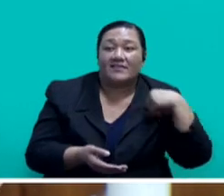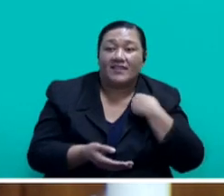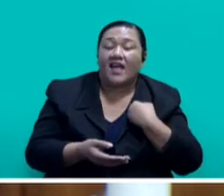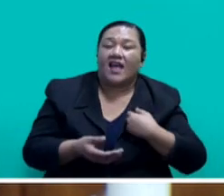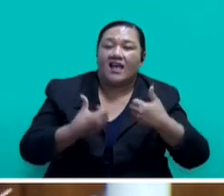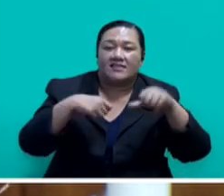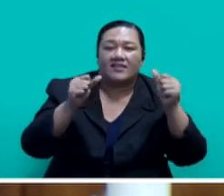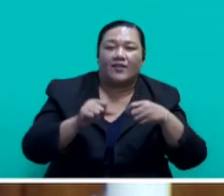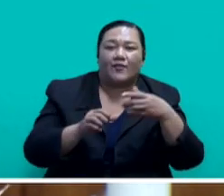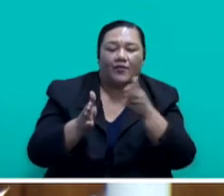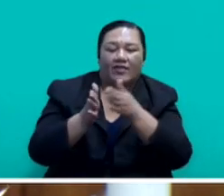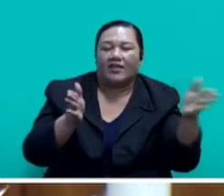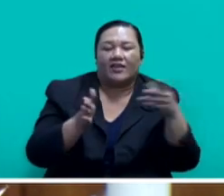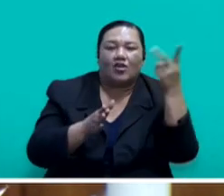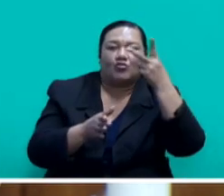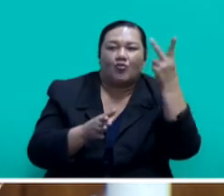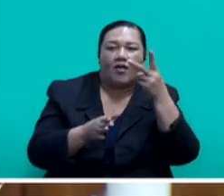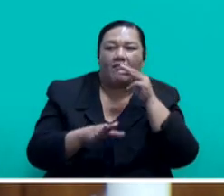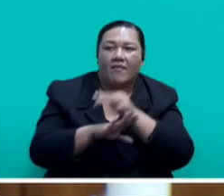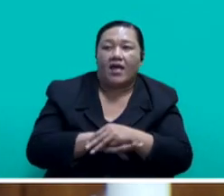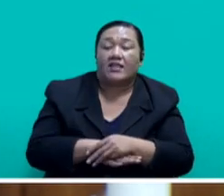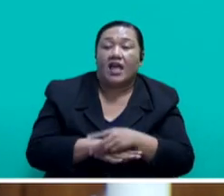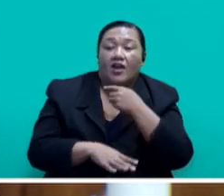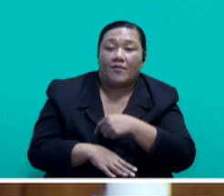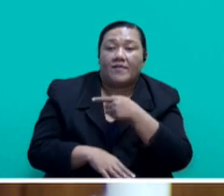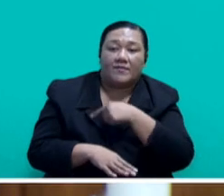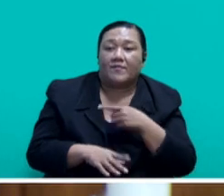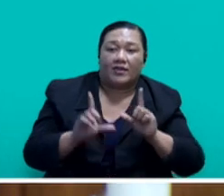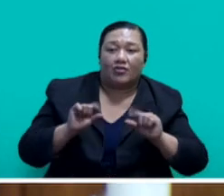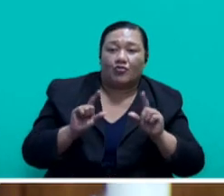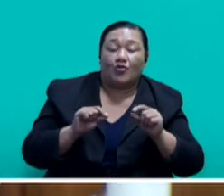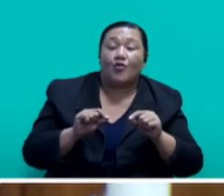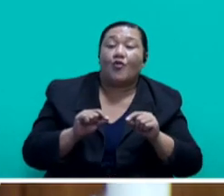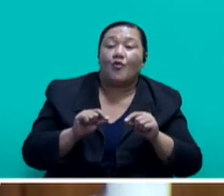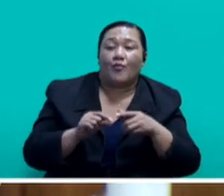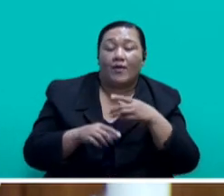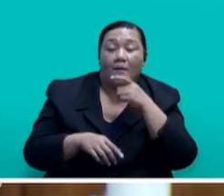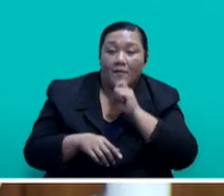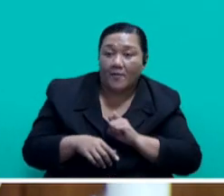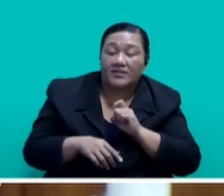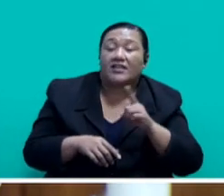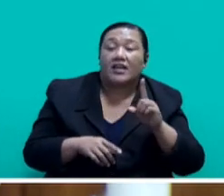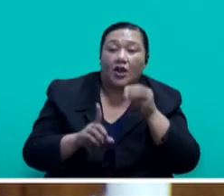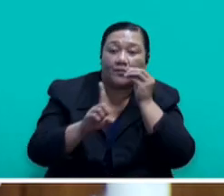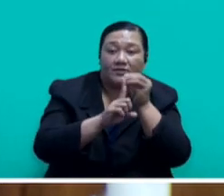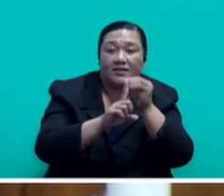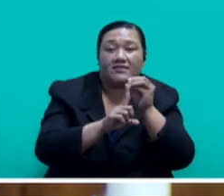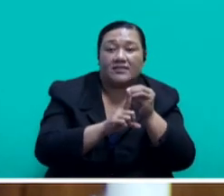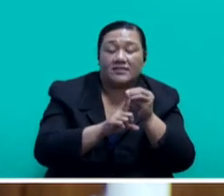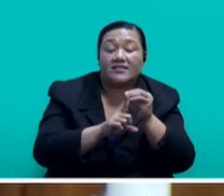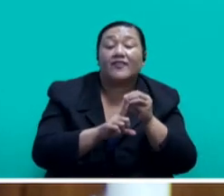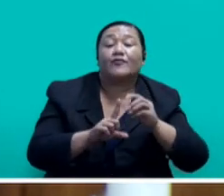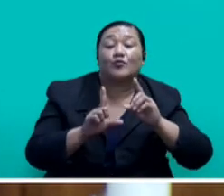months. Our commitment to deliver on our promises and objectives to our people is not just